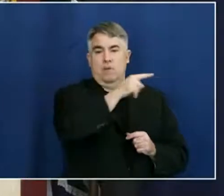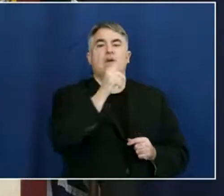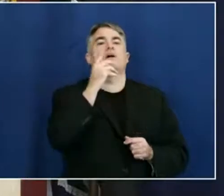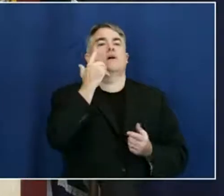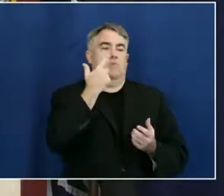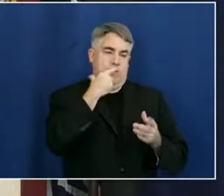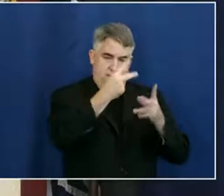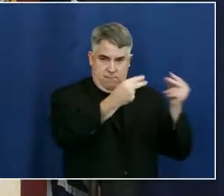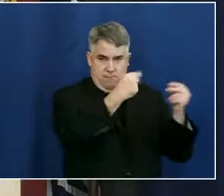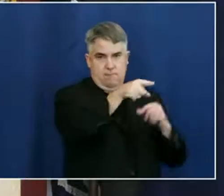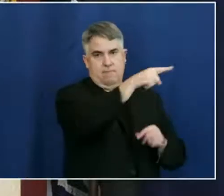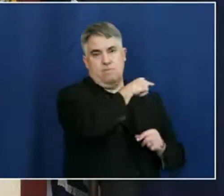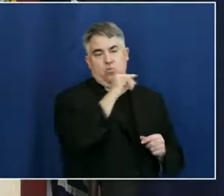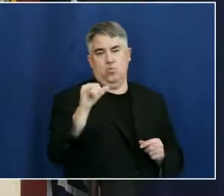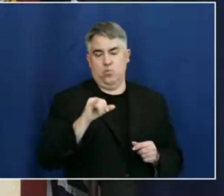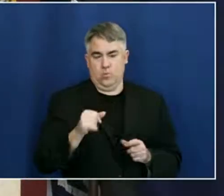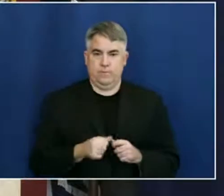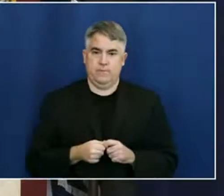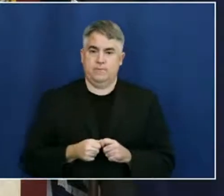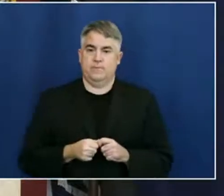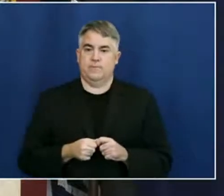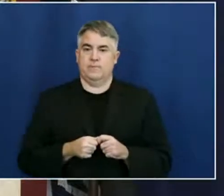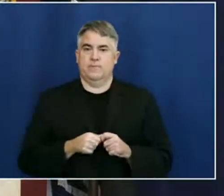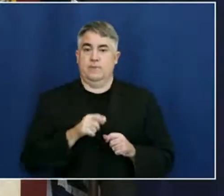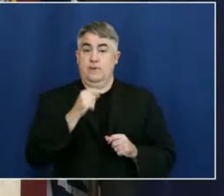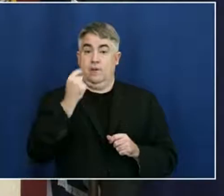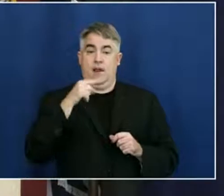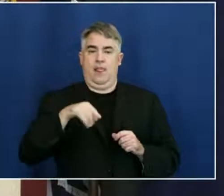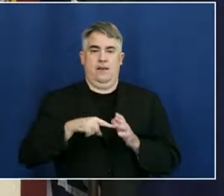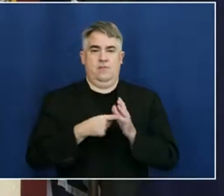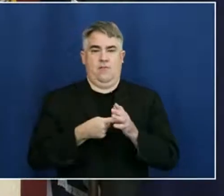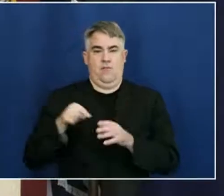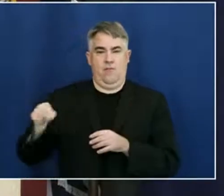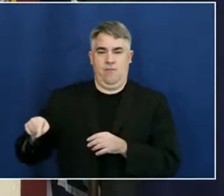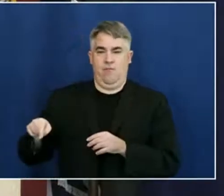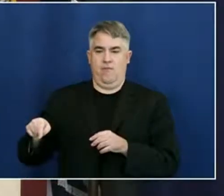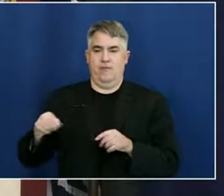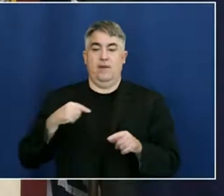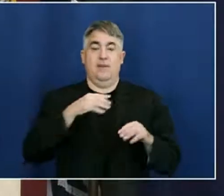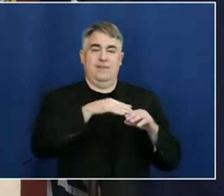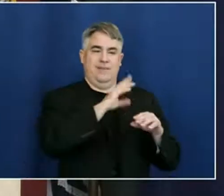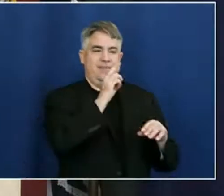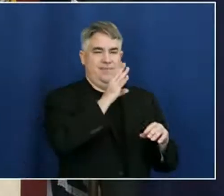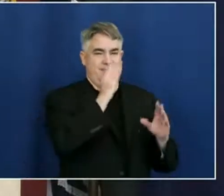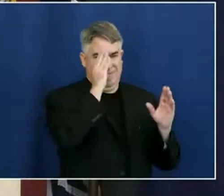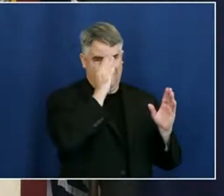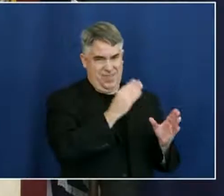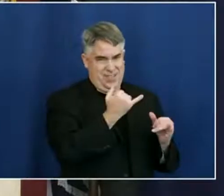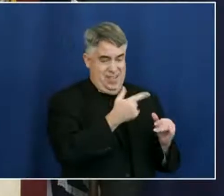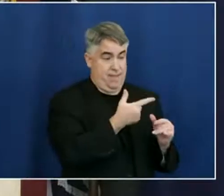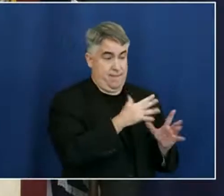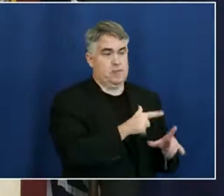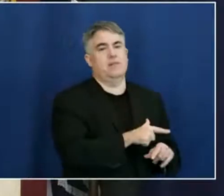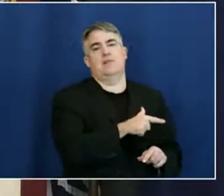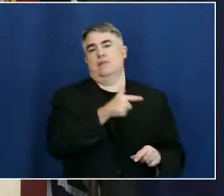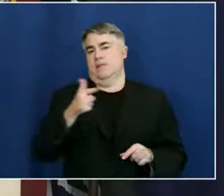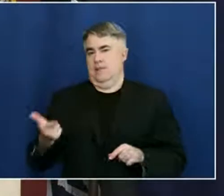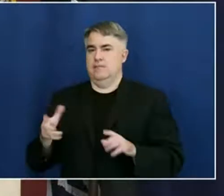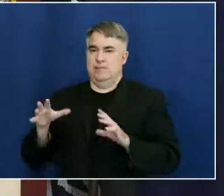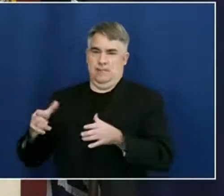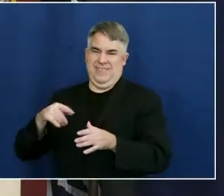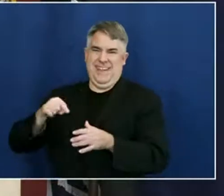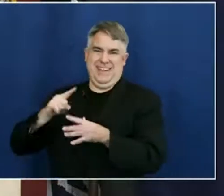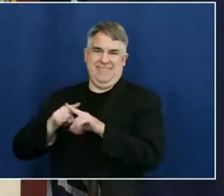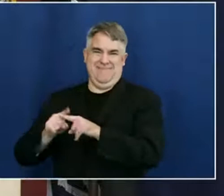essential workers, but we are working tirelessly to prepare for that. And again, moving into that phase is predicated on